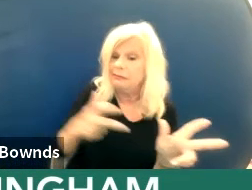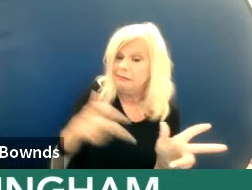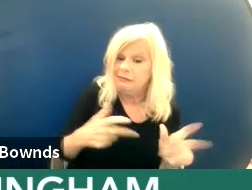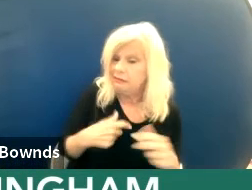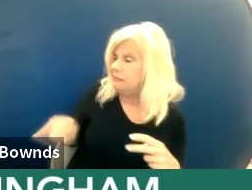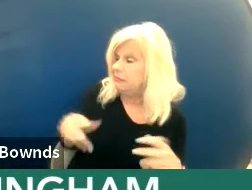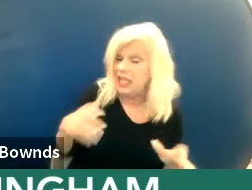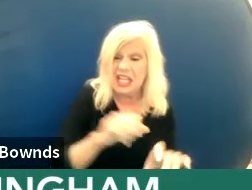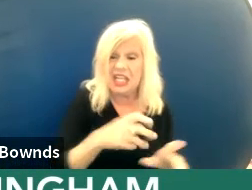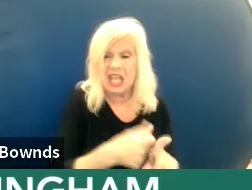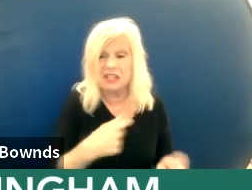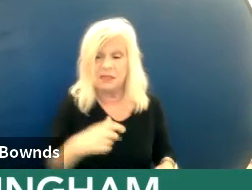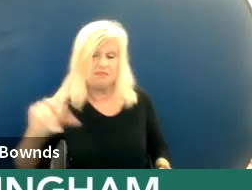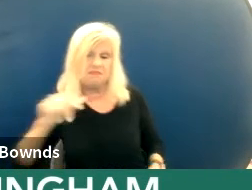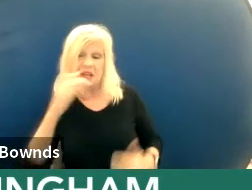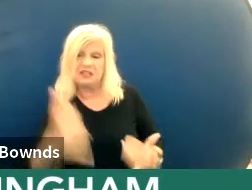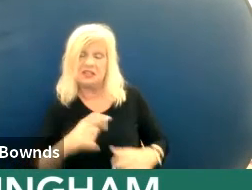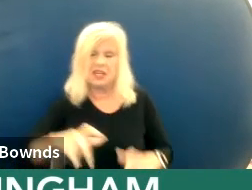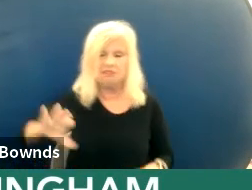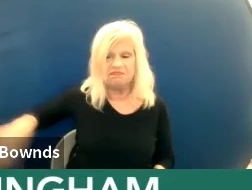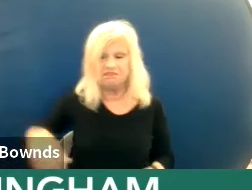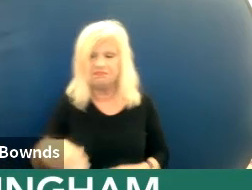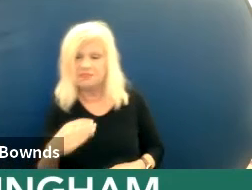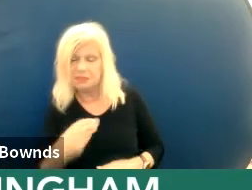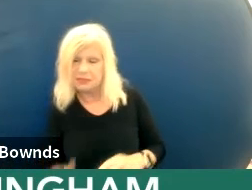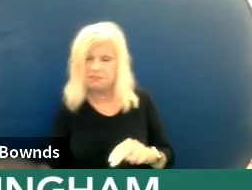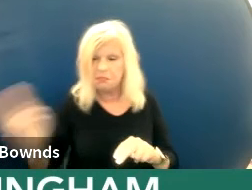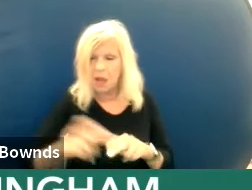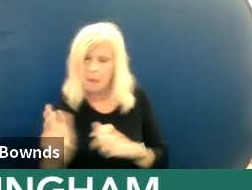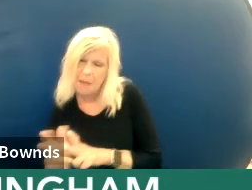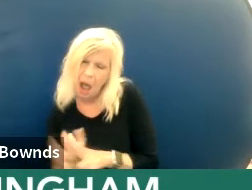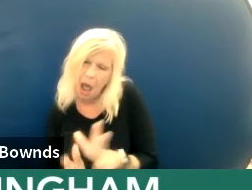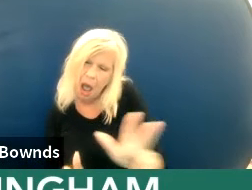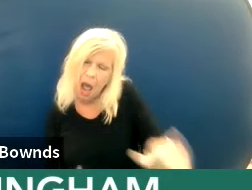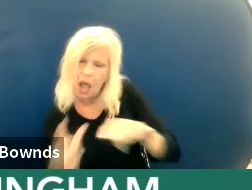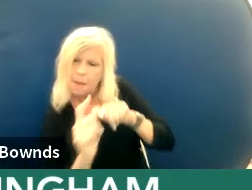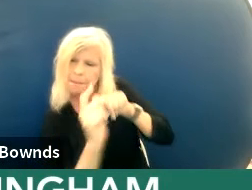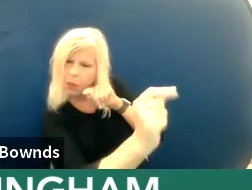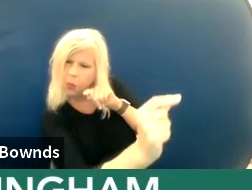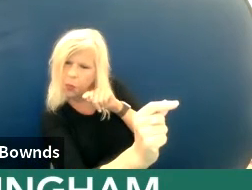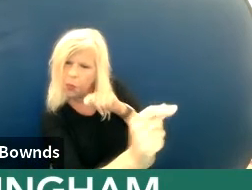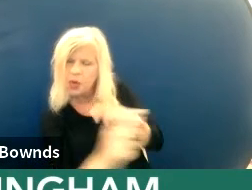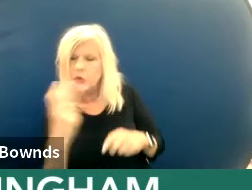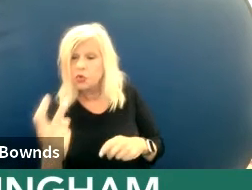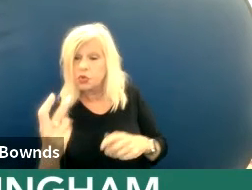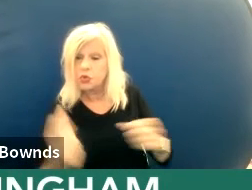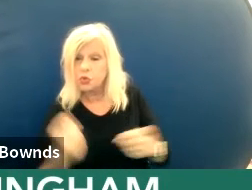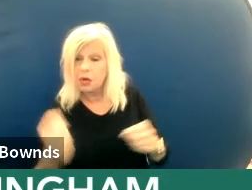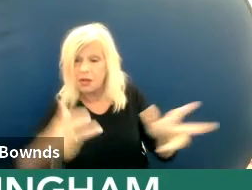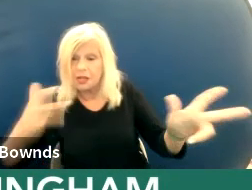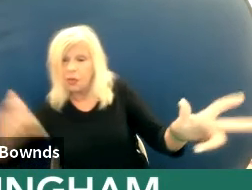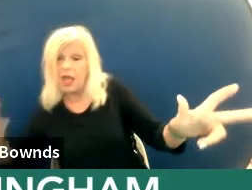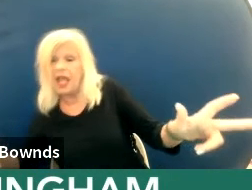me? Nah, not today. I kicked it into higher gear and pulled away, finishing the race nearly 2 racing chair lengths on the entire